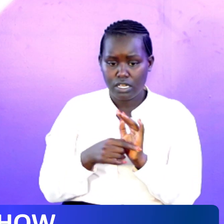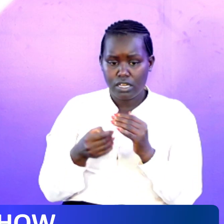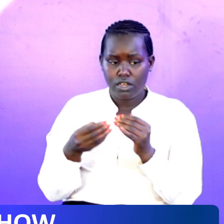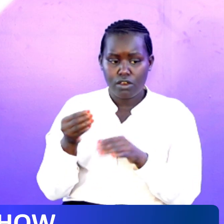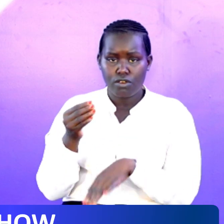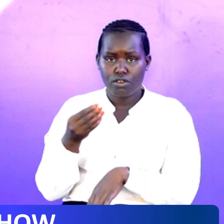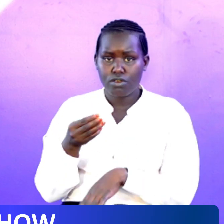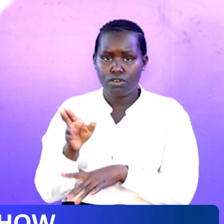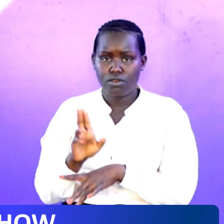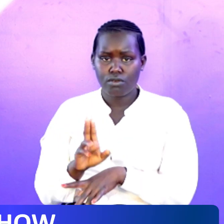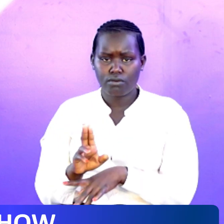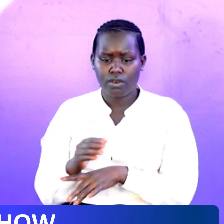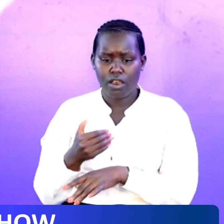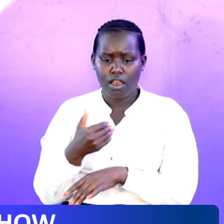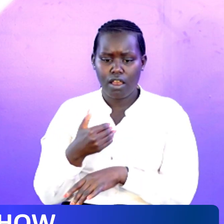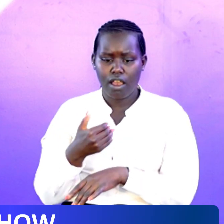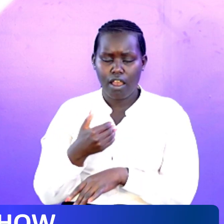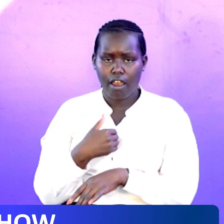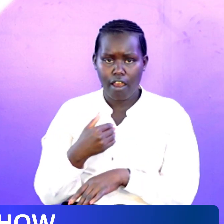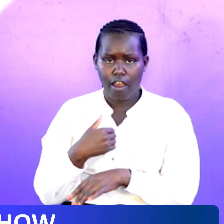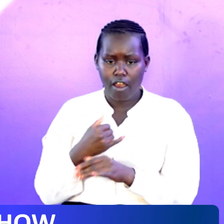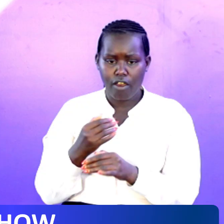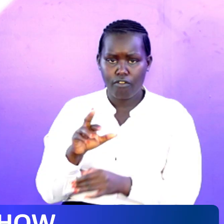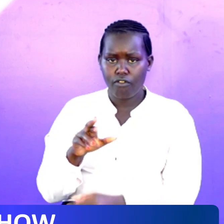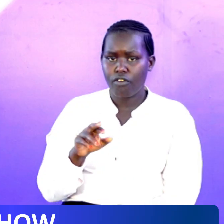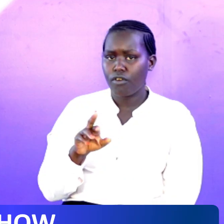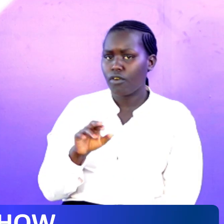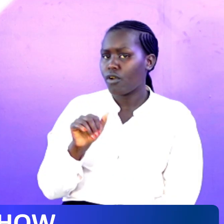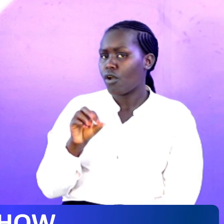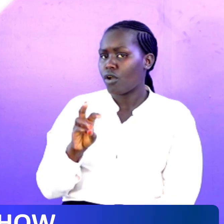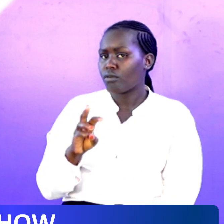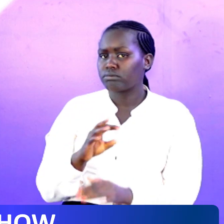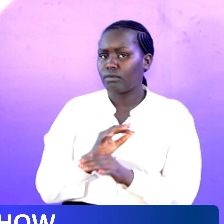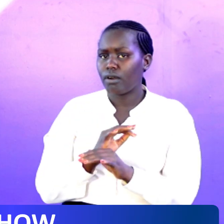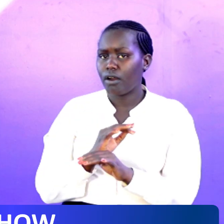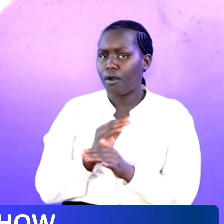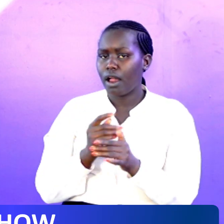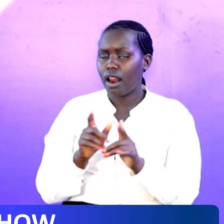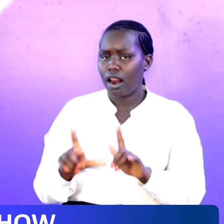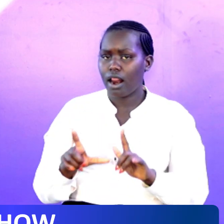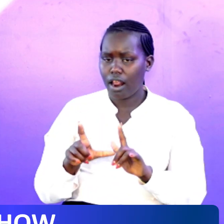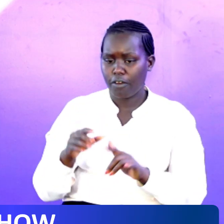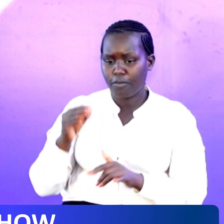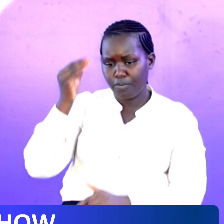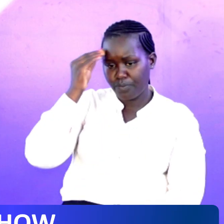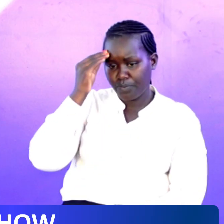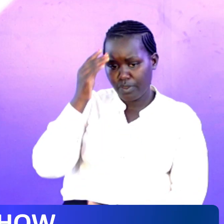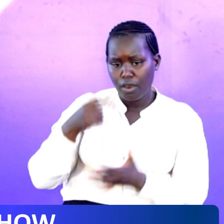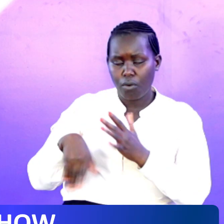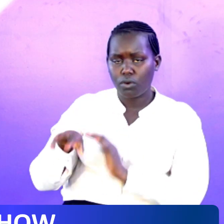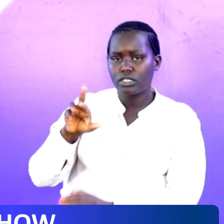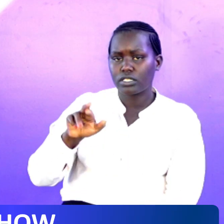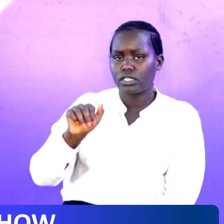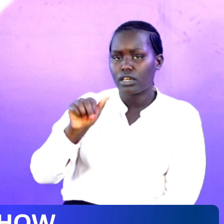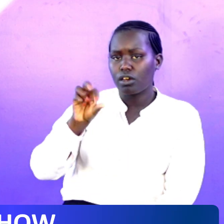raw intelligence, isn't it? Yeah. You know, I thought about that thing last night and I said, by the way, what is raw intelligence?